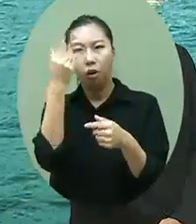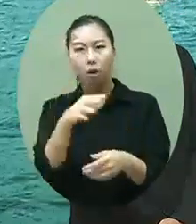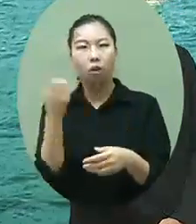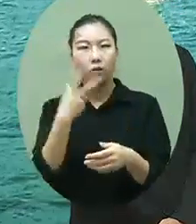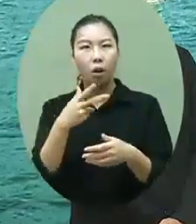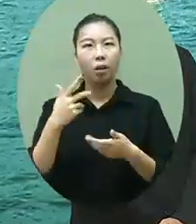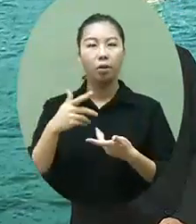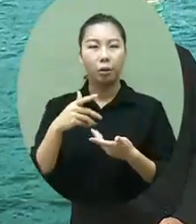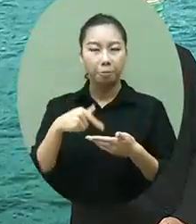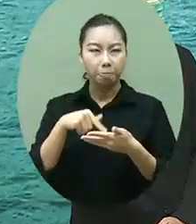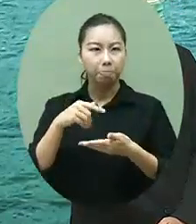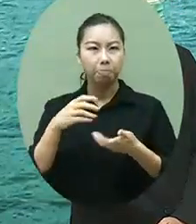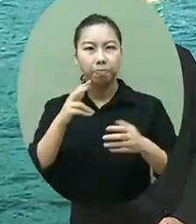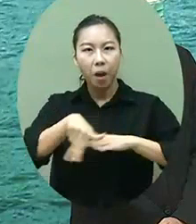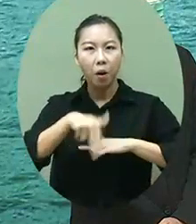make good policy. And